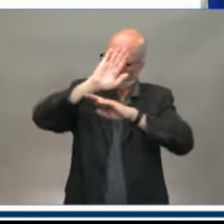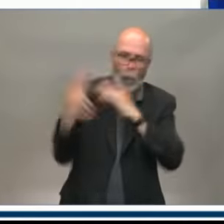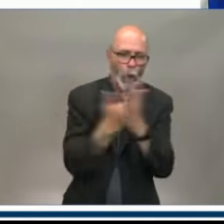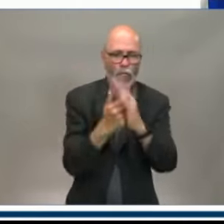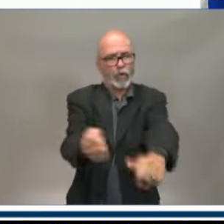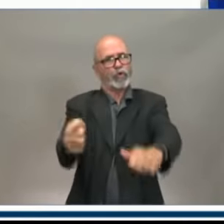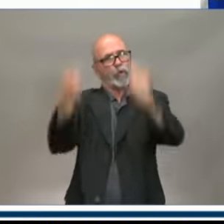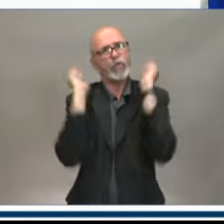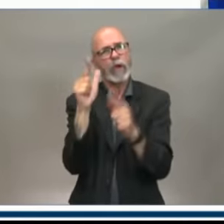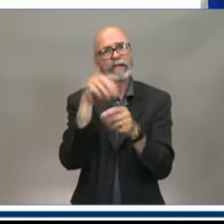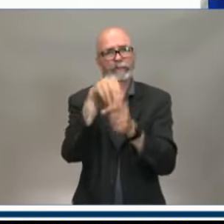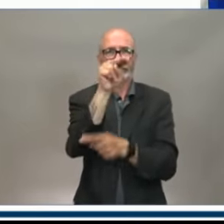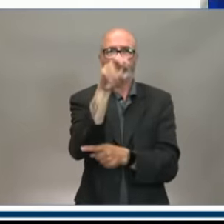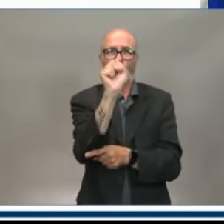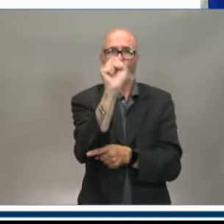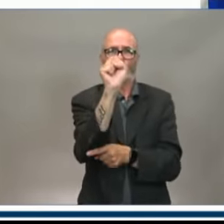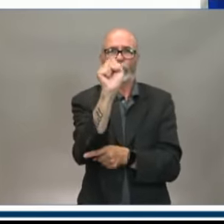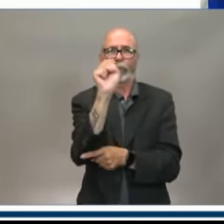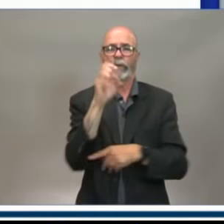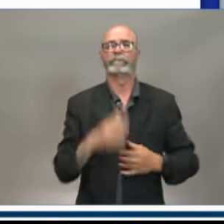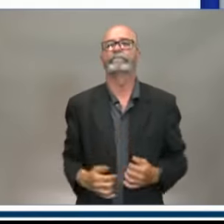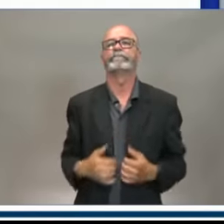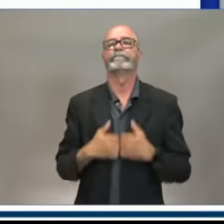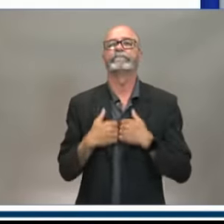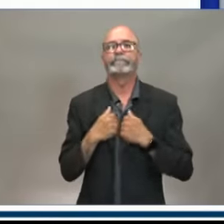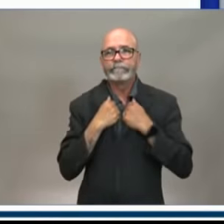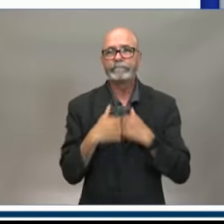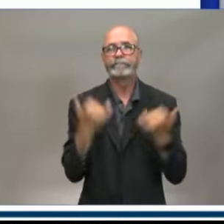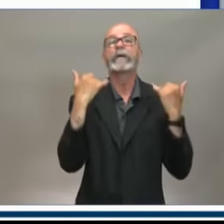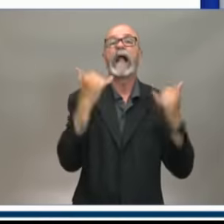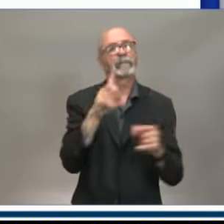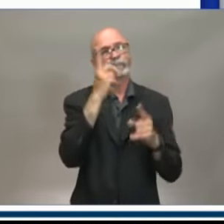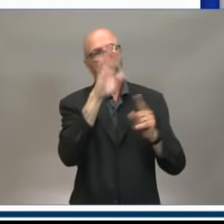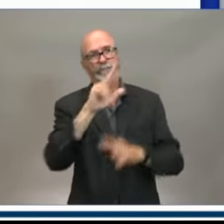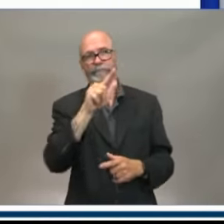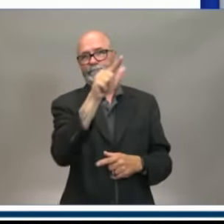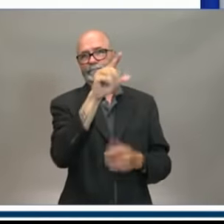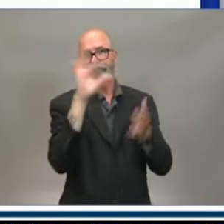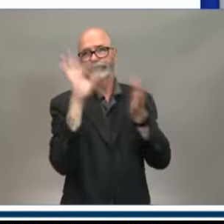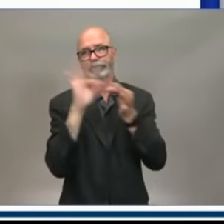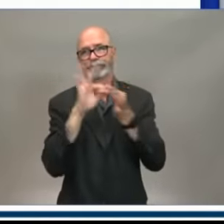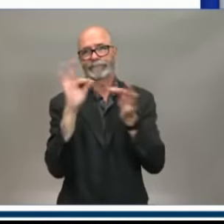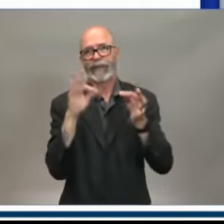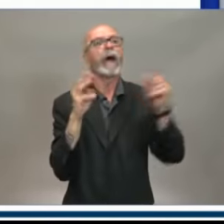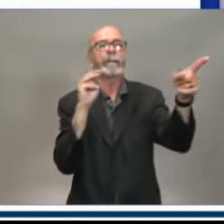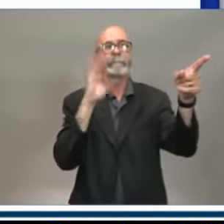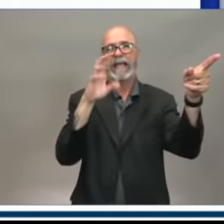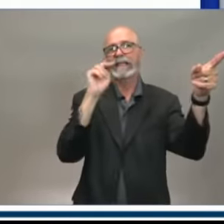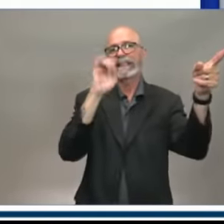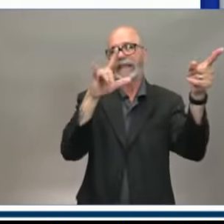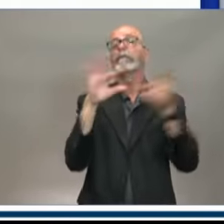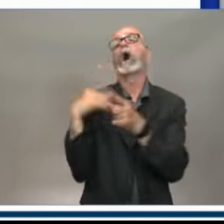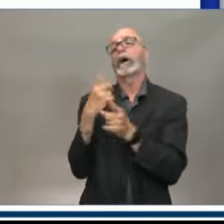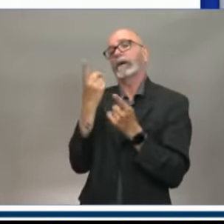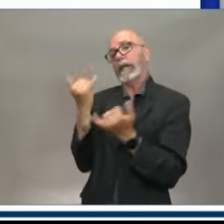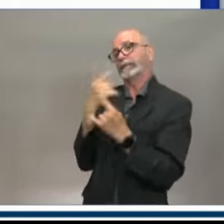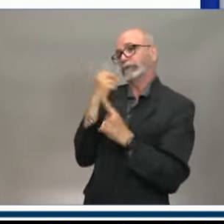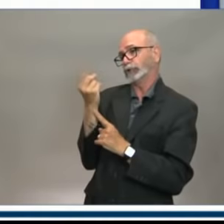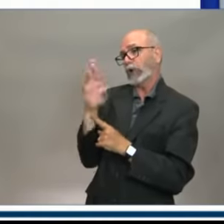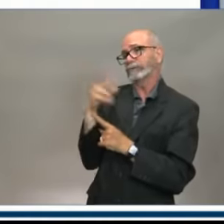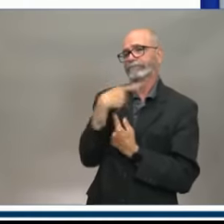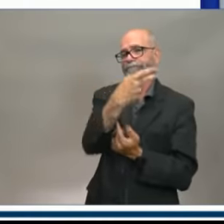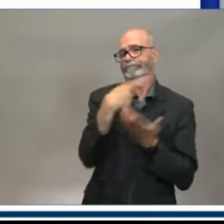Tina. Dr. Strang has completed another week of consultation with business and associations, and he and I agree it's going